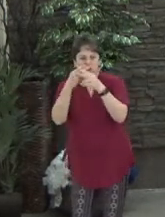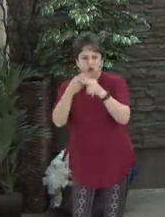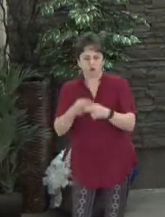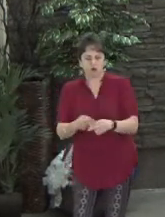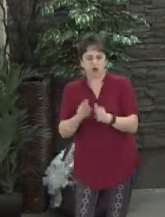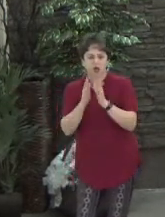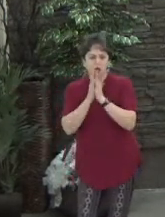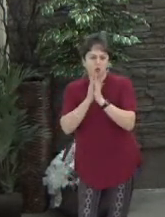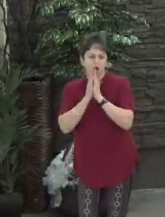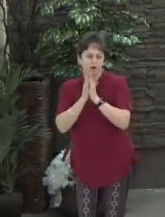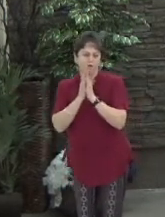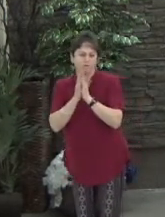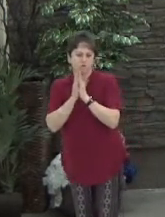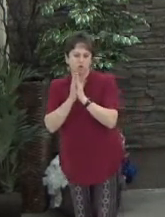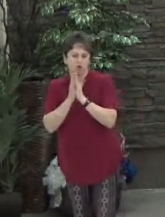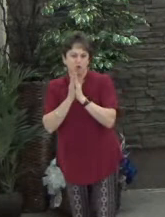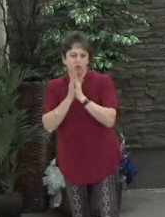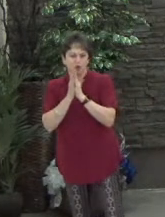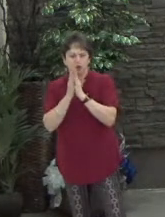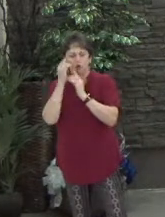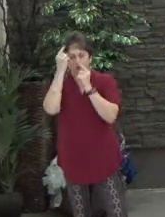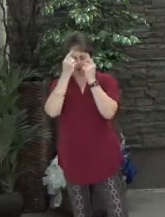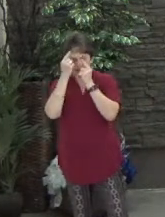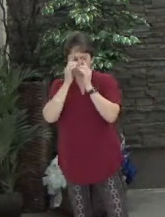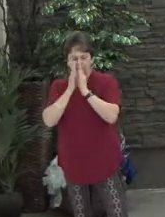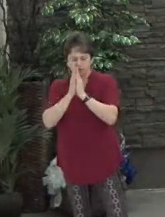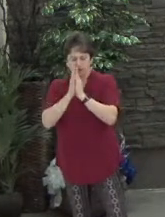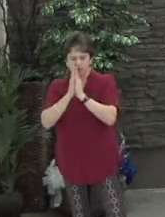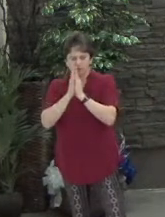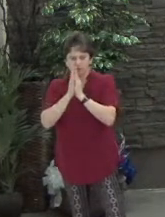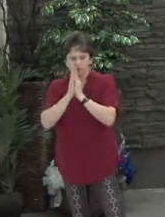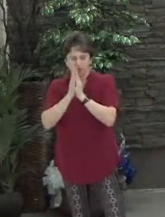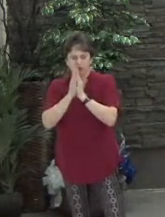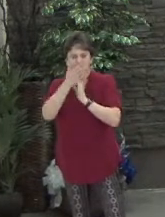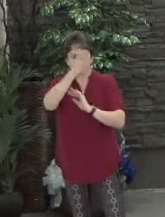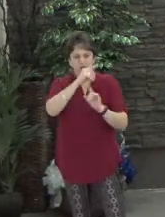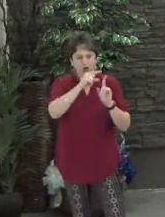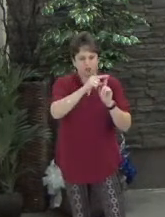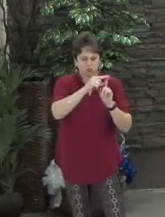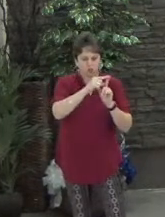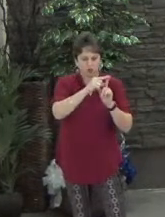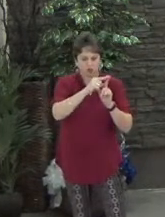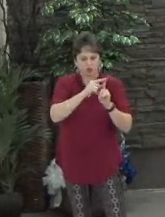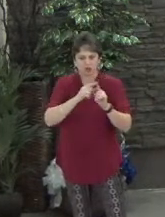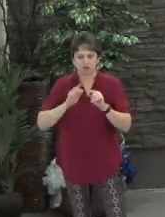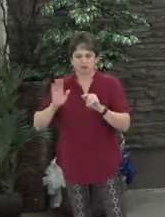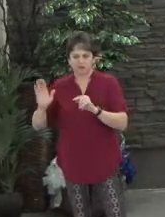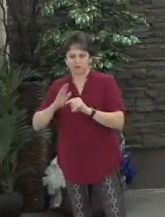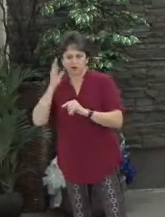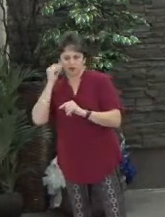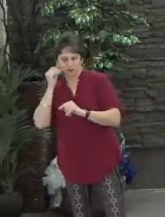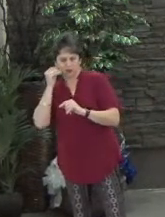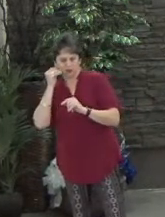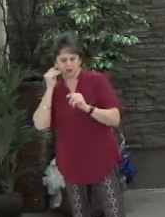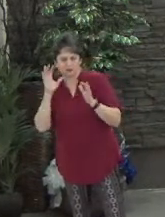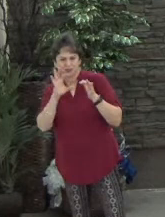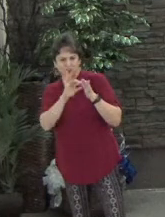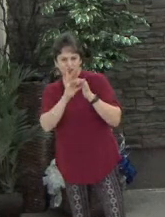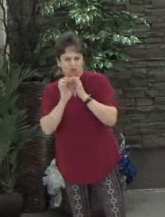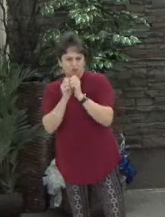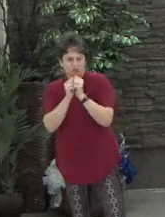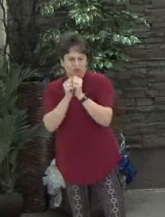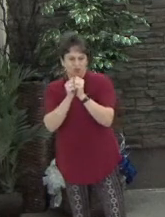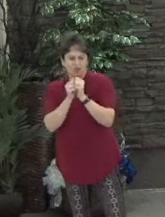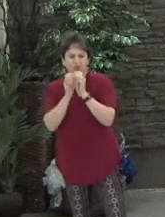a prayerful reflection. Word, experience, joined together